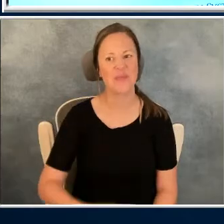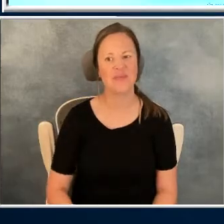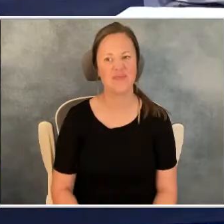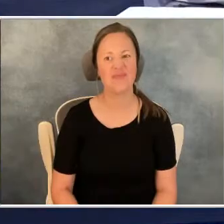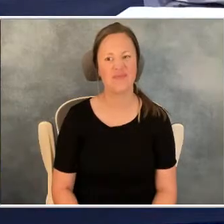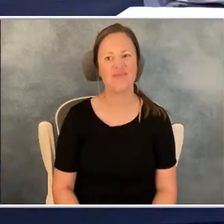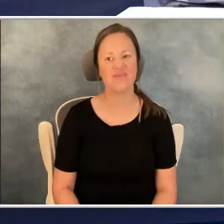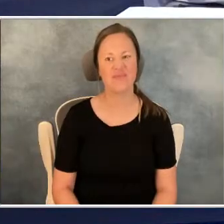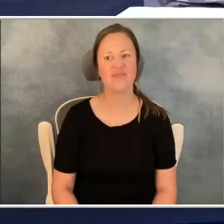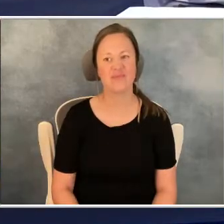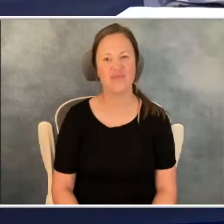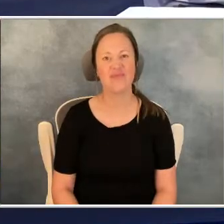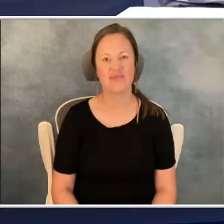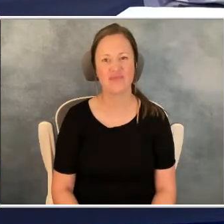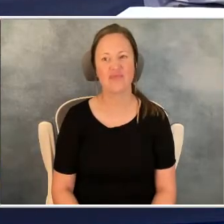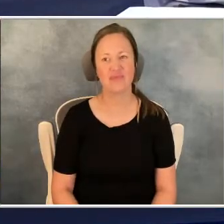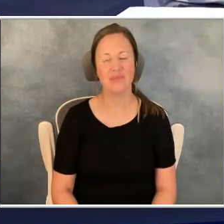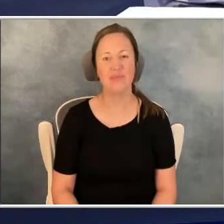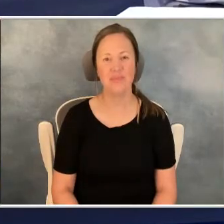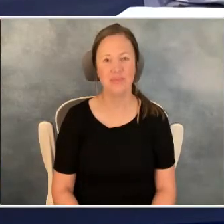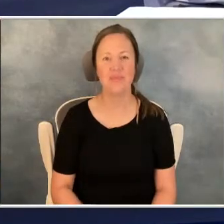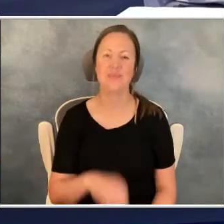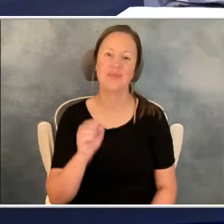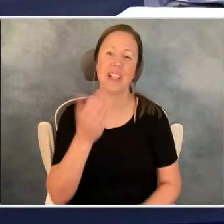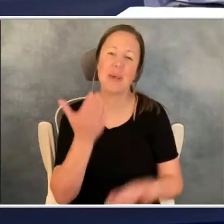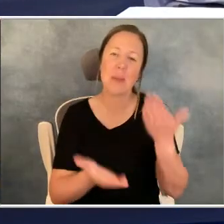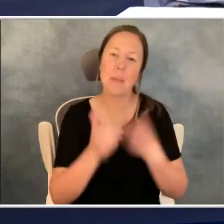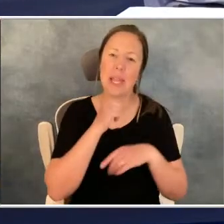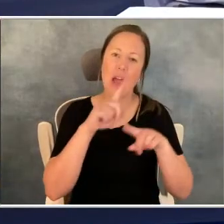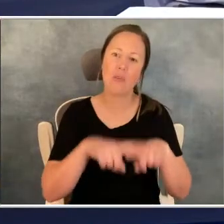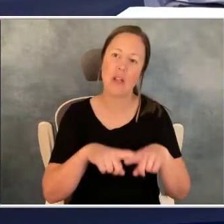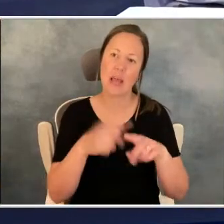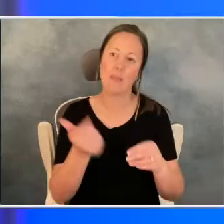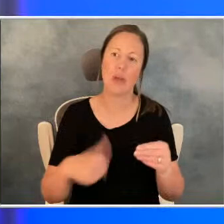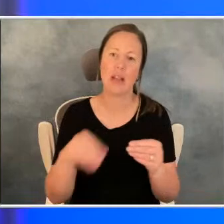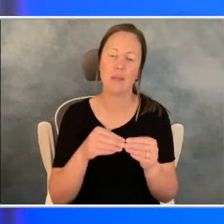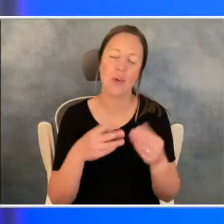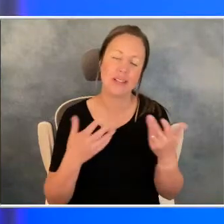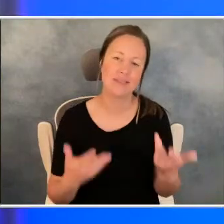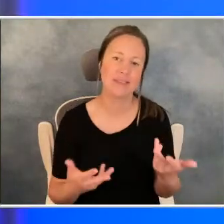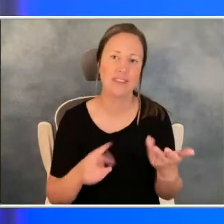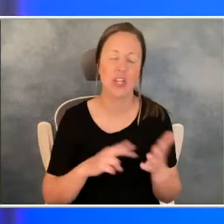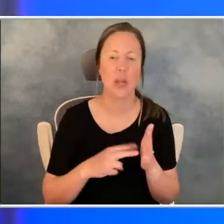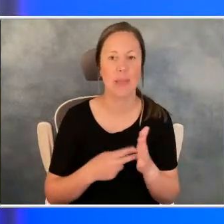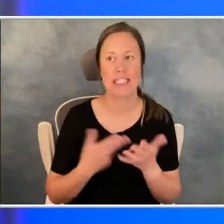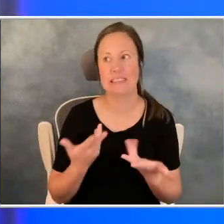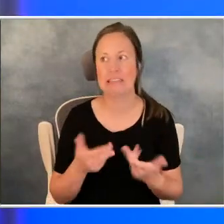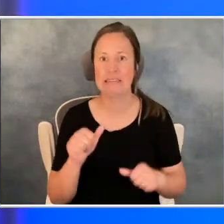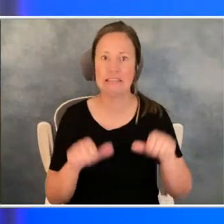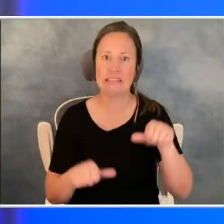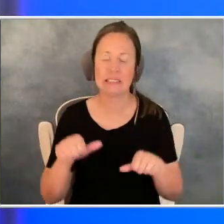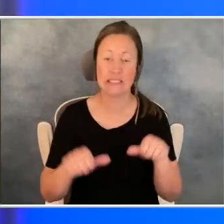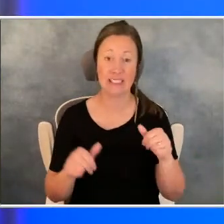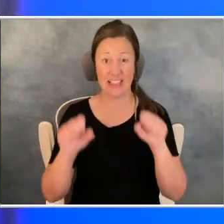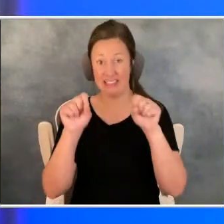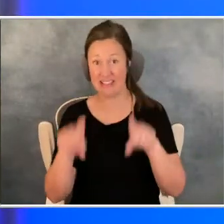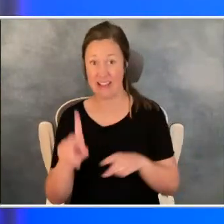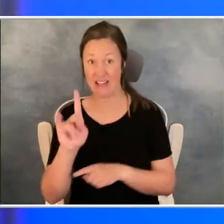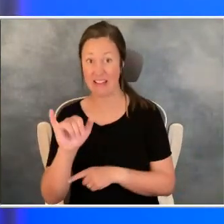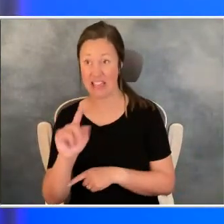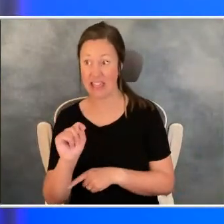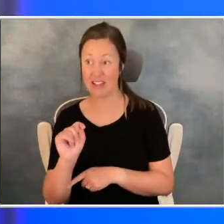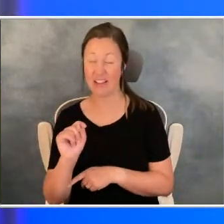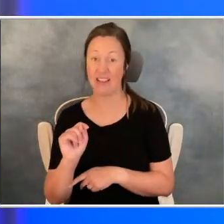mean, they may not be reliable. So then the question is, if you have a test kit that